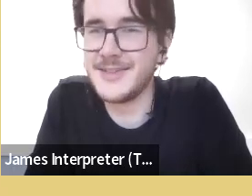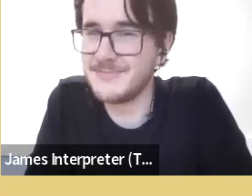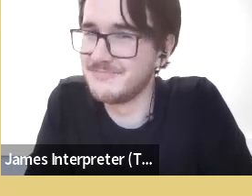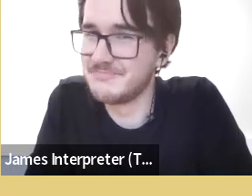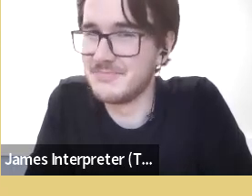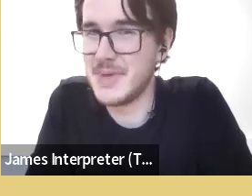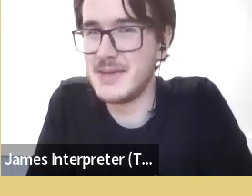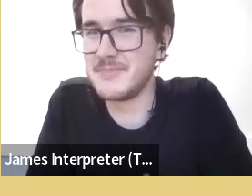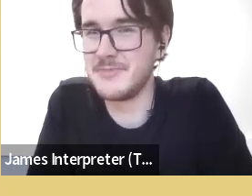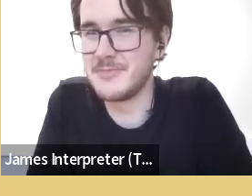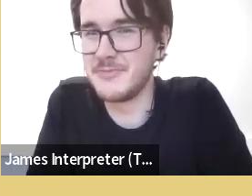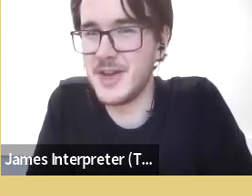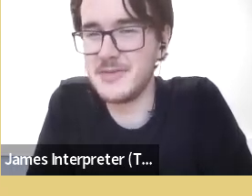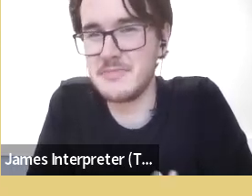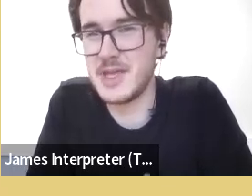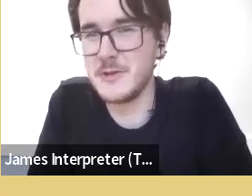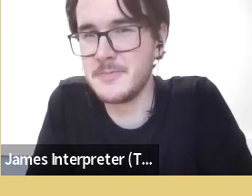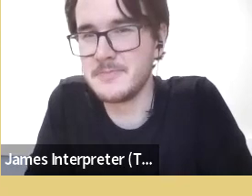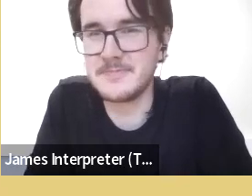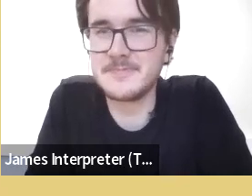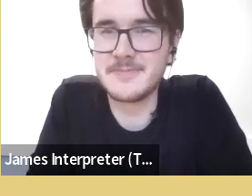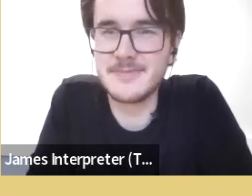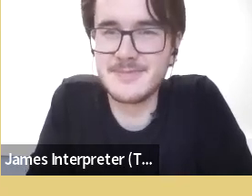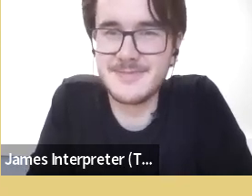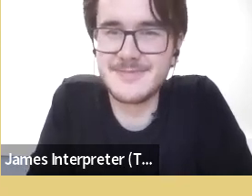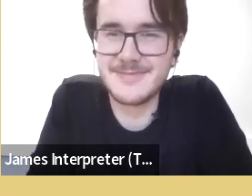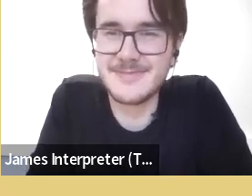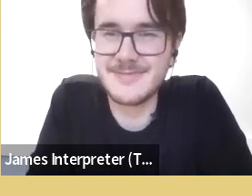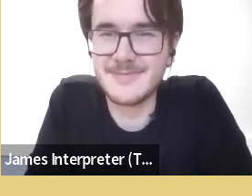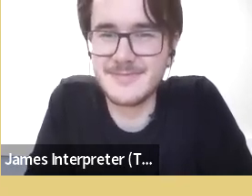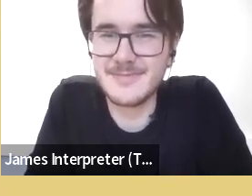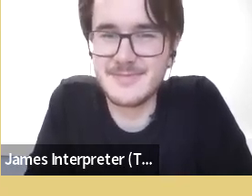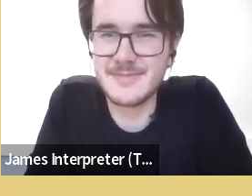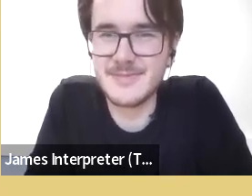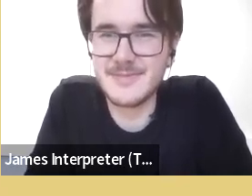I'm fine. Me? Fine. Me good.